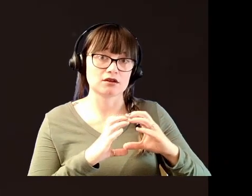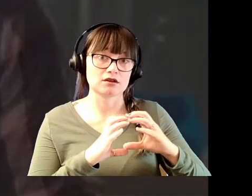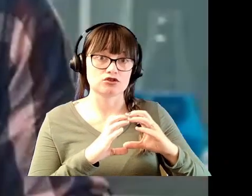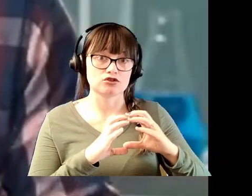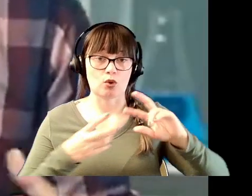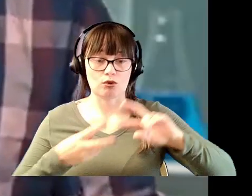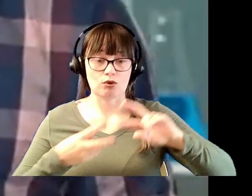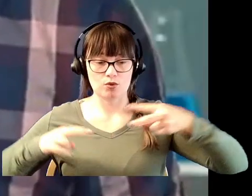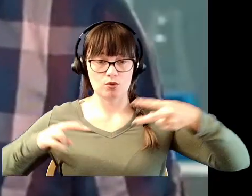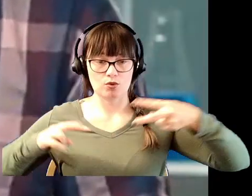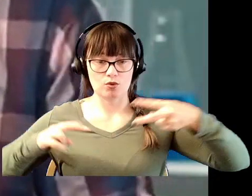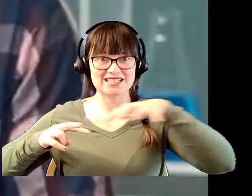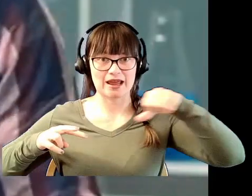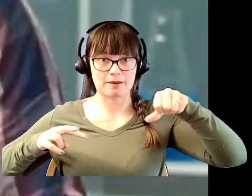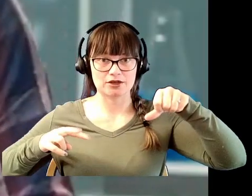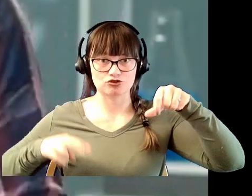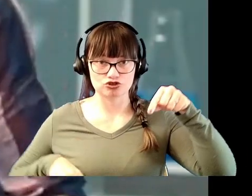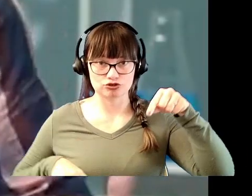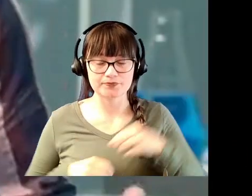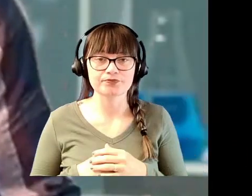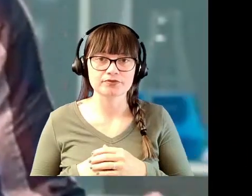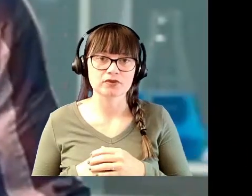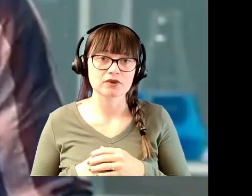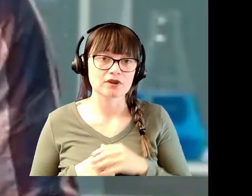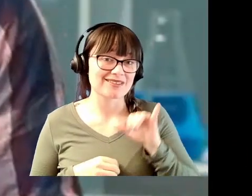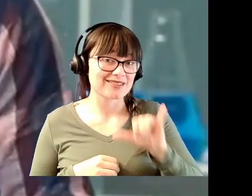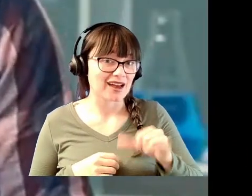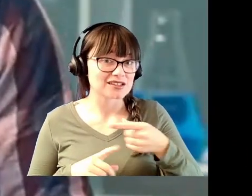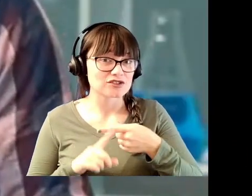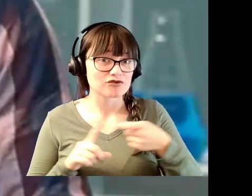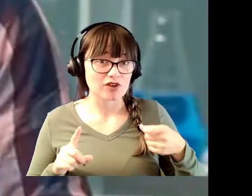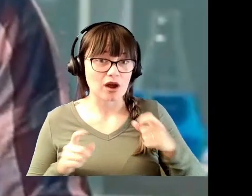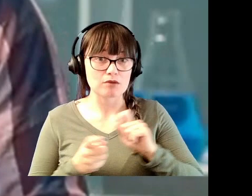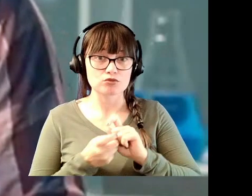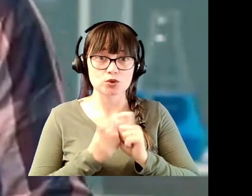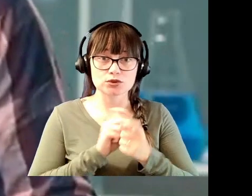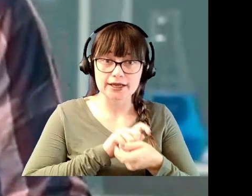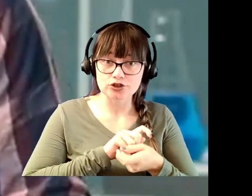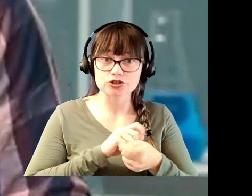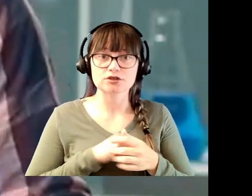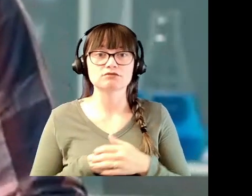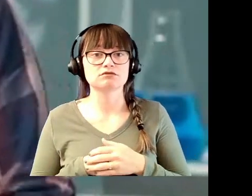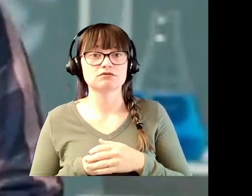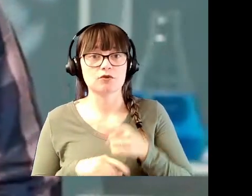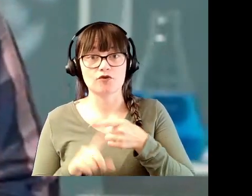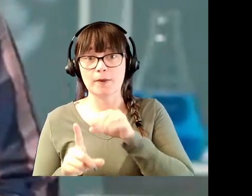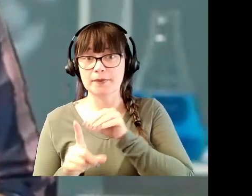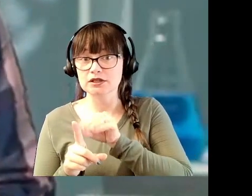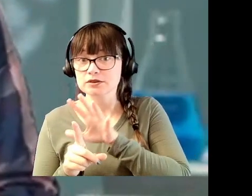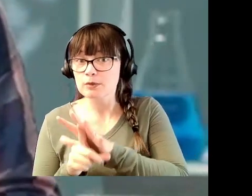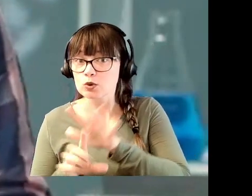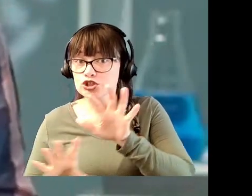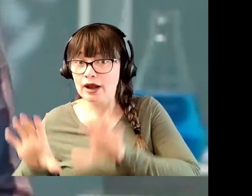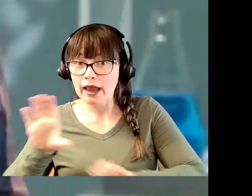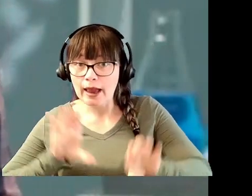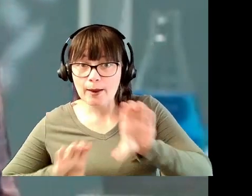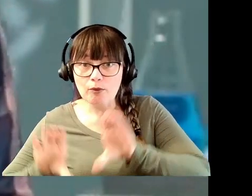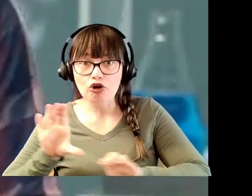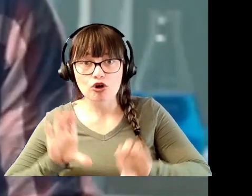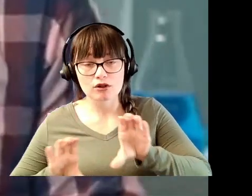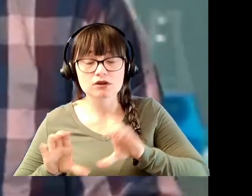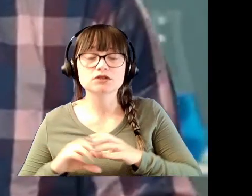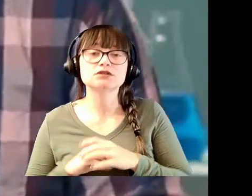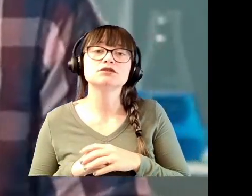division. So this can happen through mutation. It can happen to exposure from certain chemicals. We have a lot of different